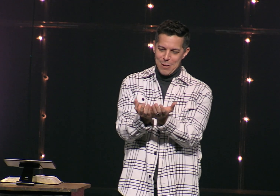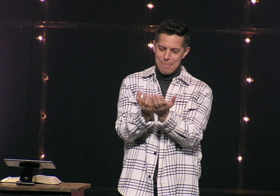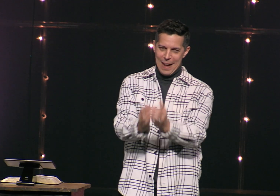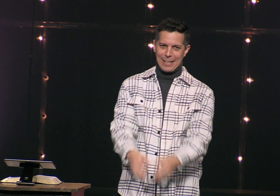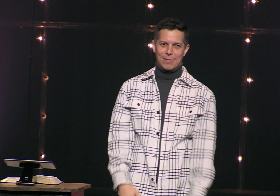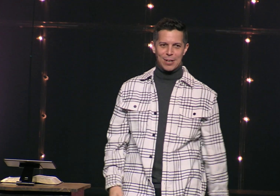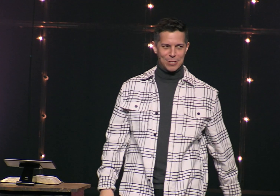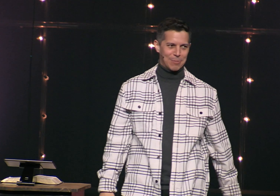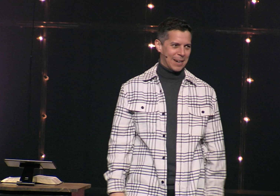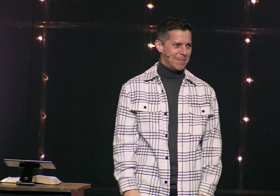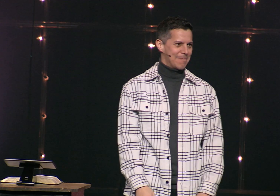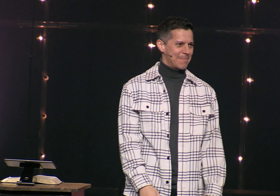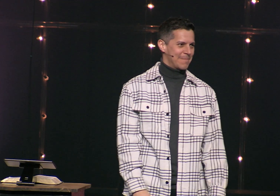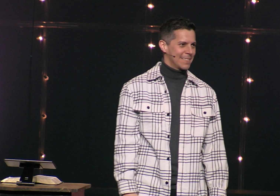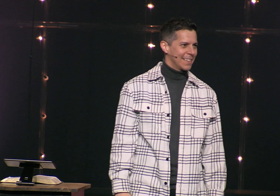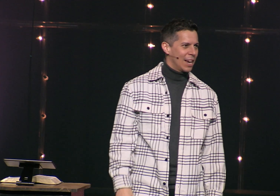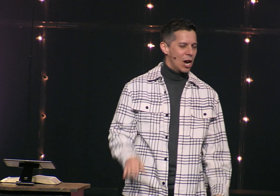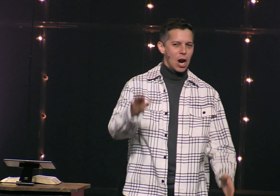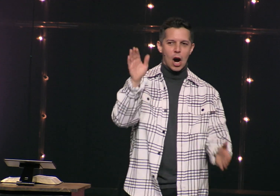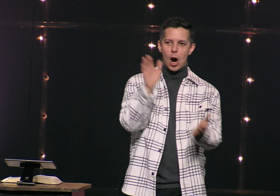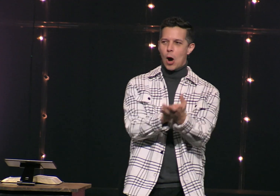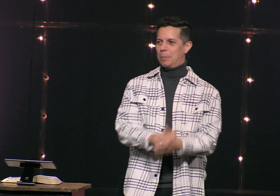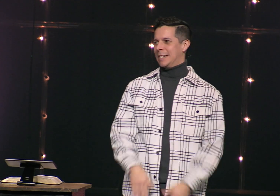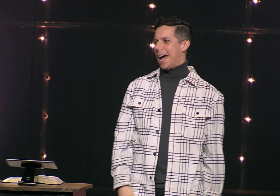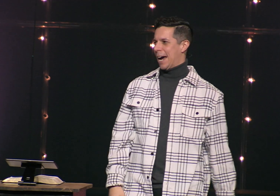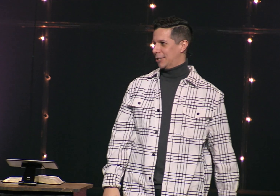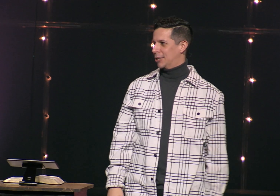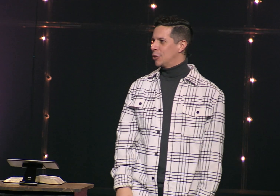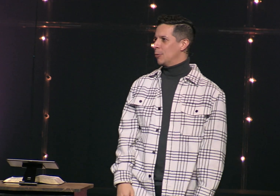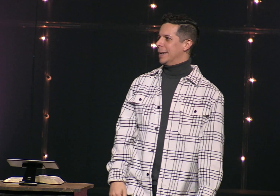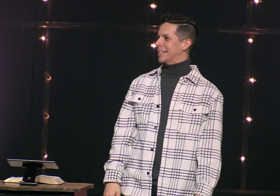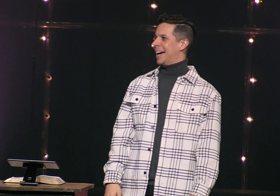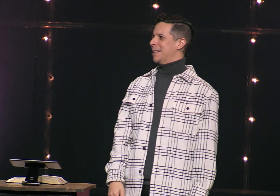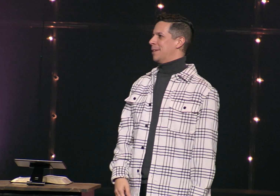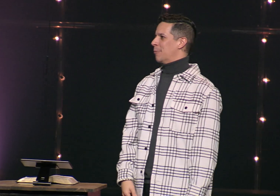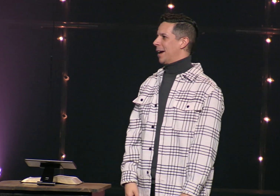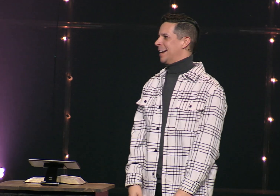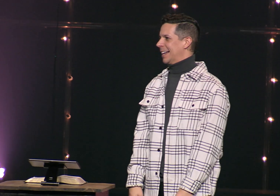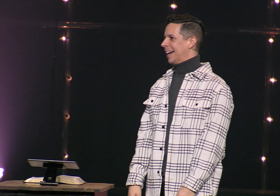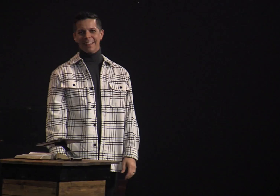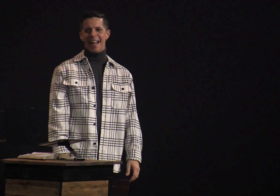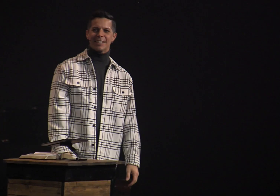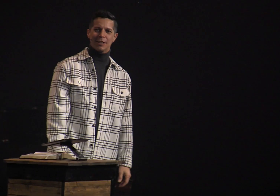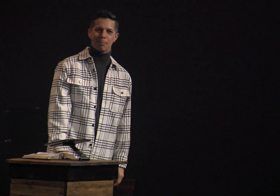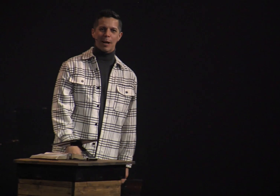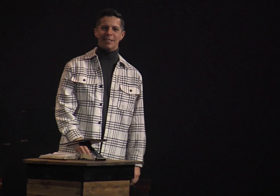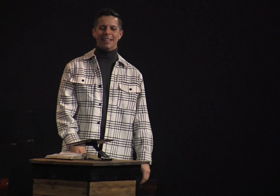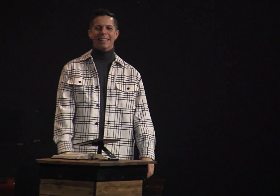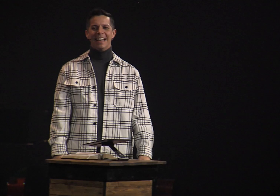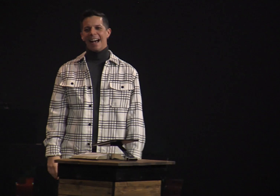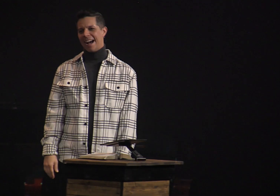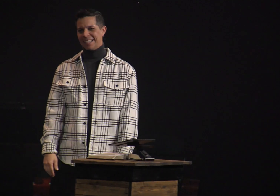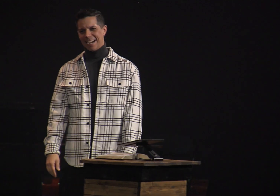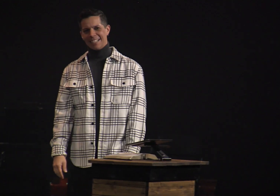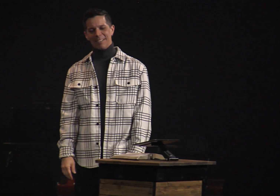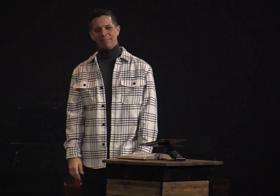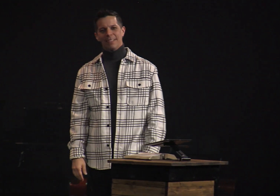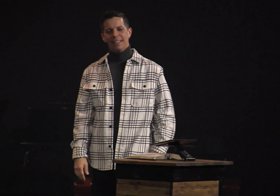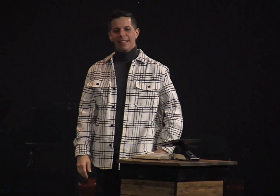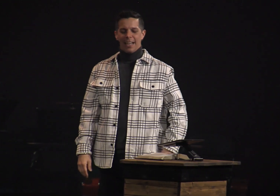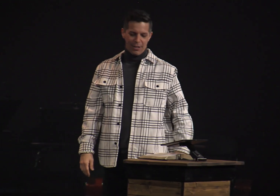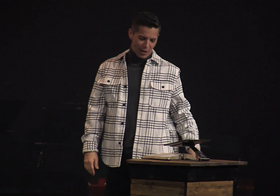A brand new pack of underwear. Hopes dashed. 2 weeks I had been waiting, and that's the present I